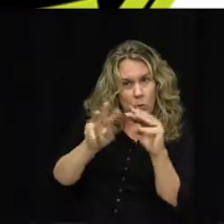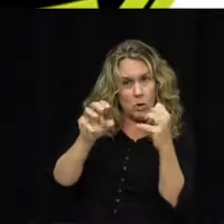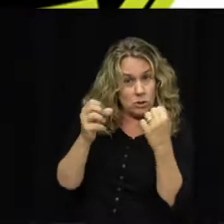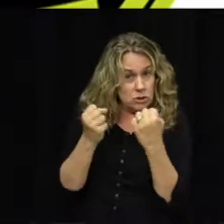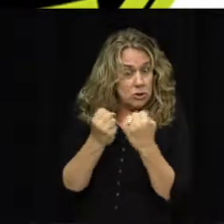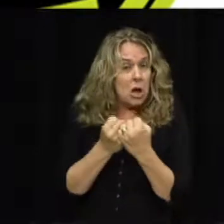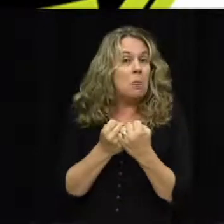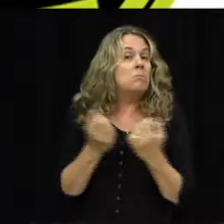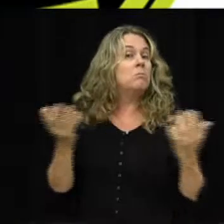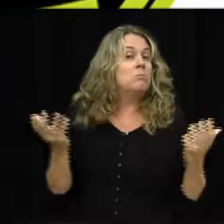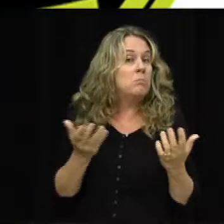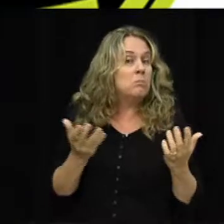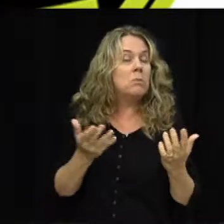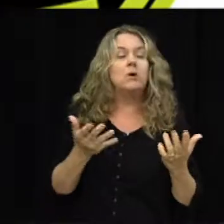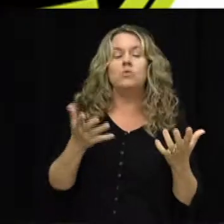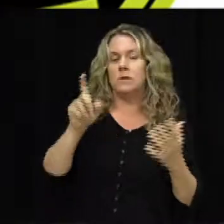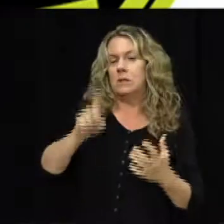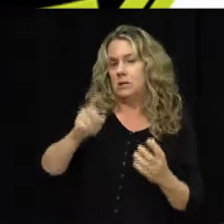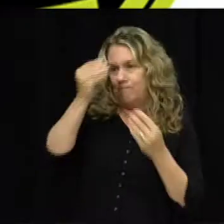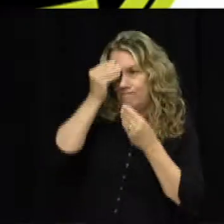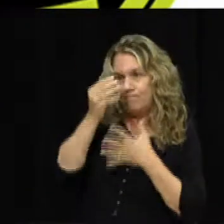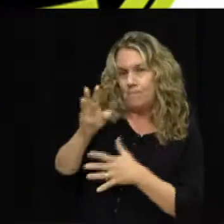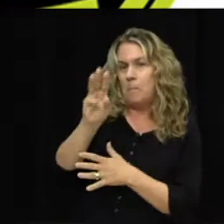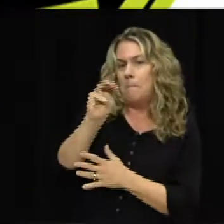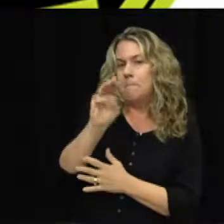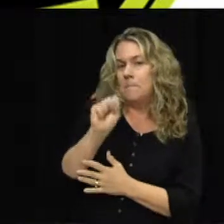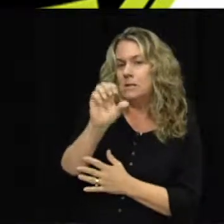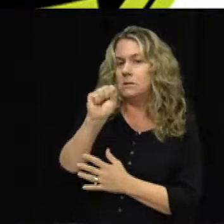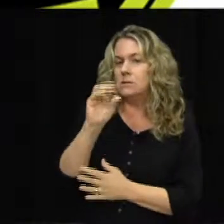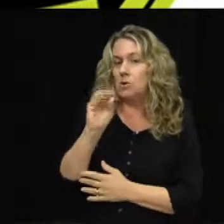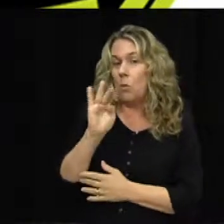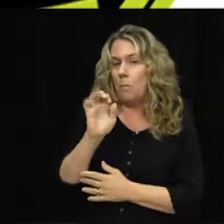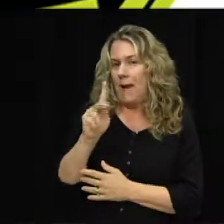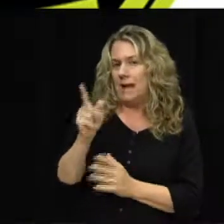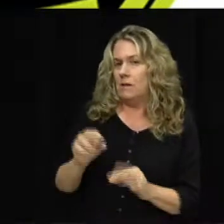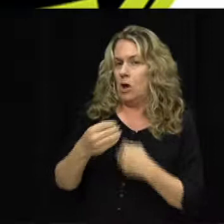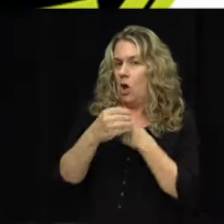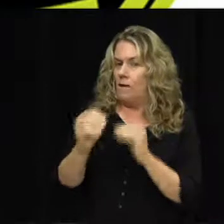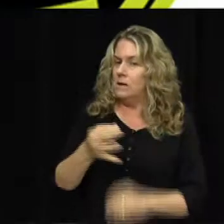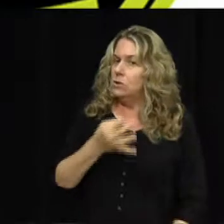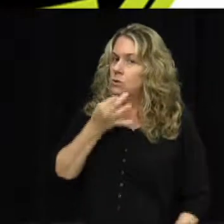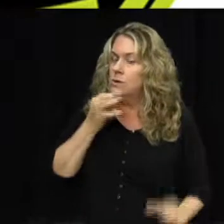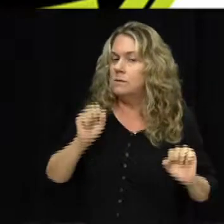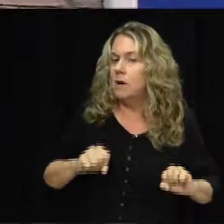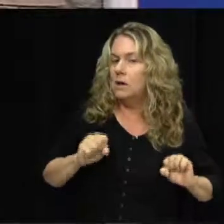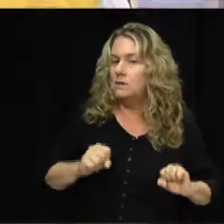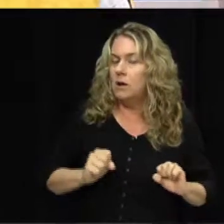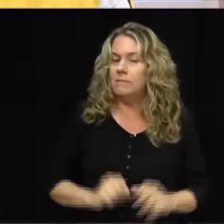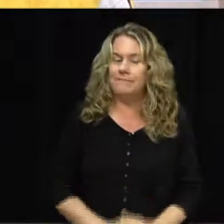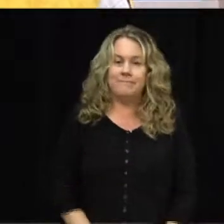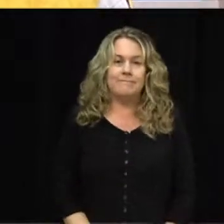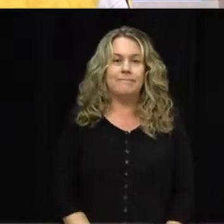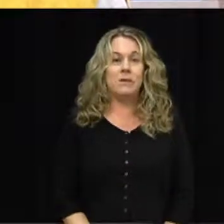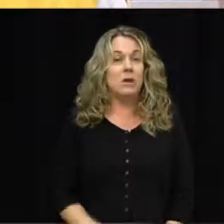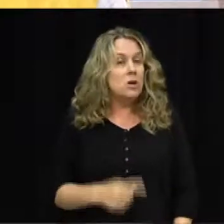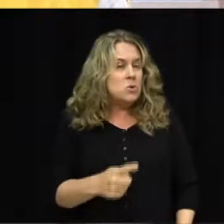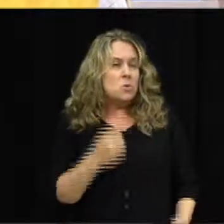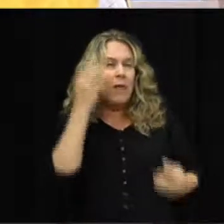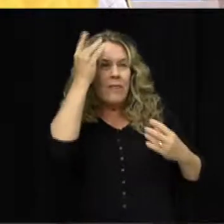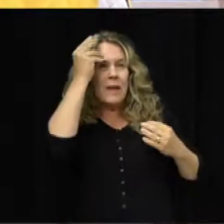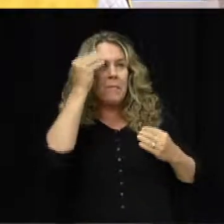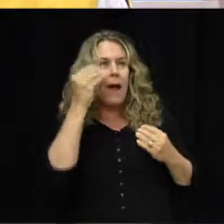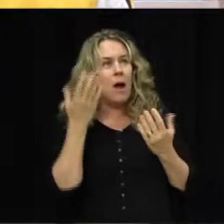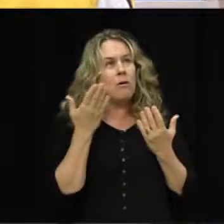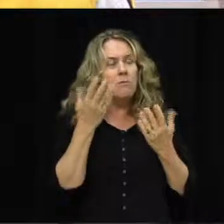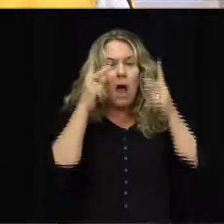in attending these workshops, please RSVP to Ms. Sobek in the main office as soon as possible. When